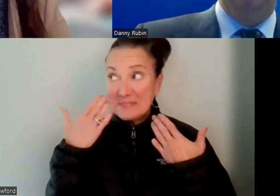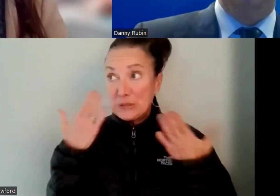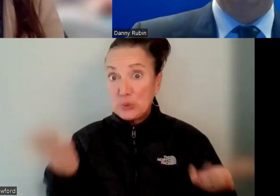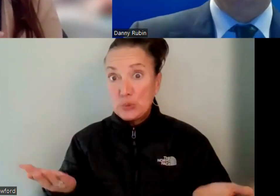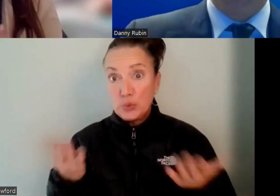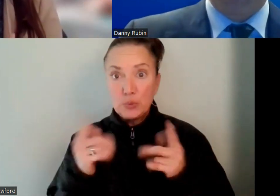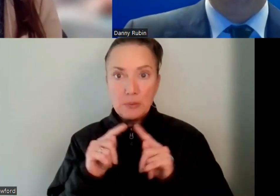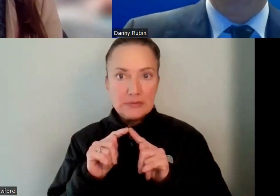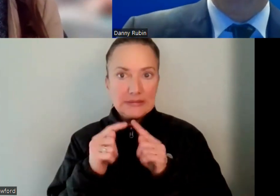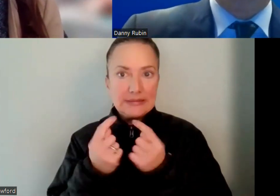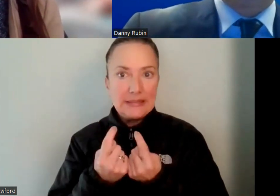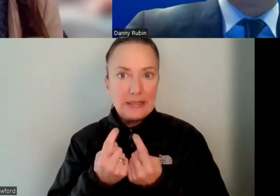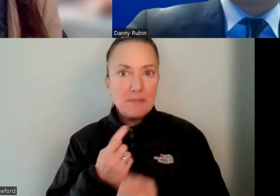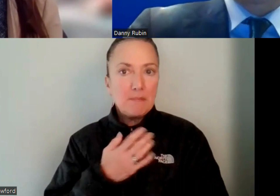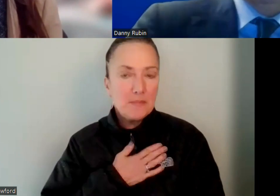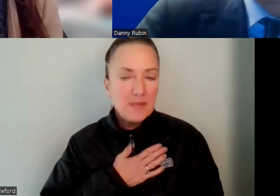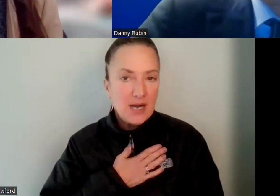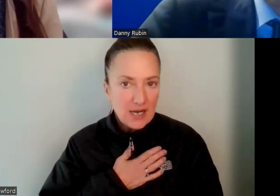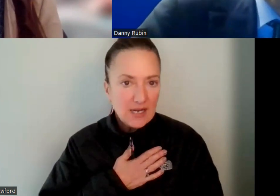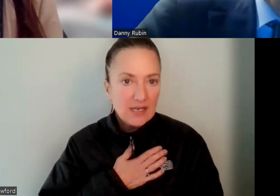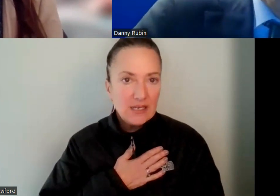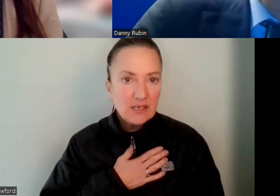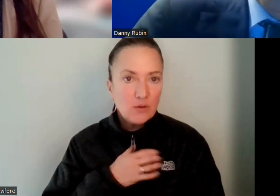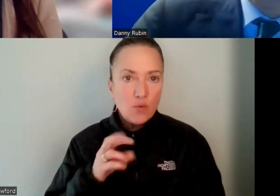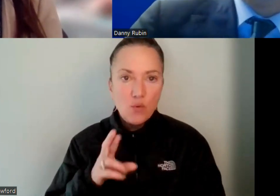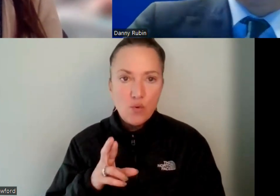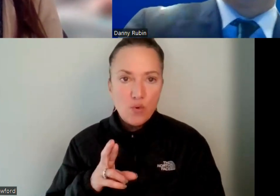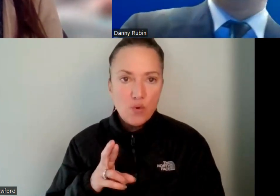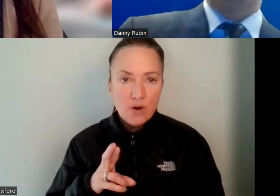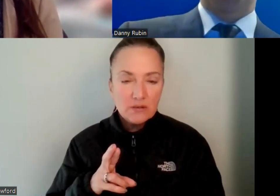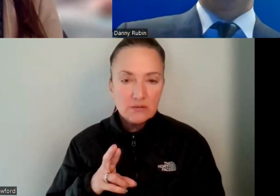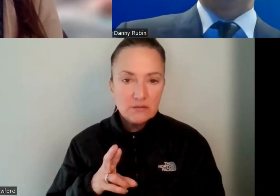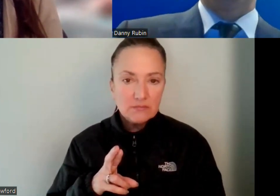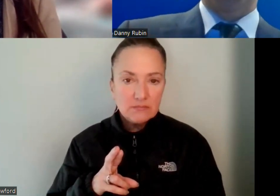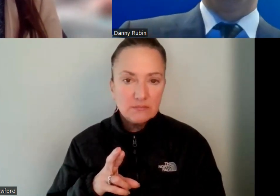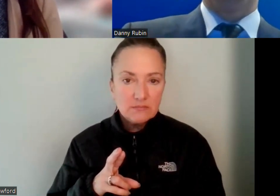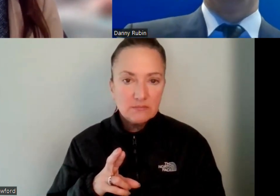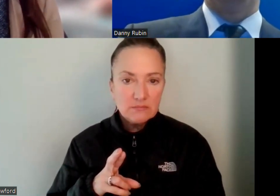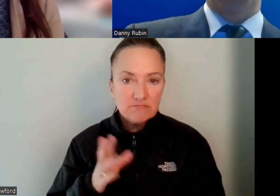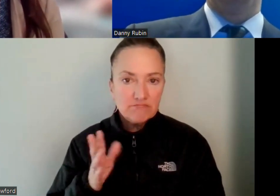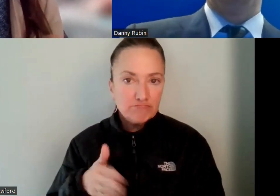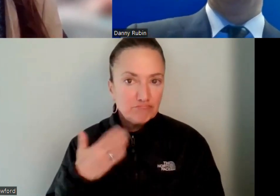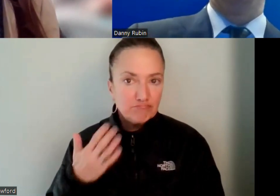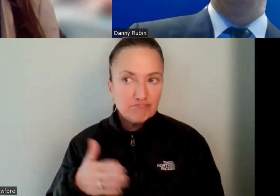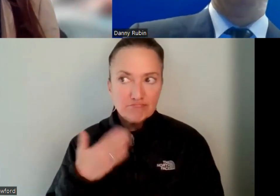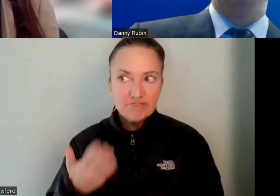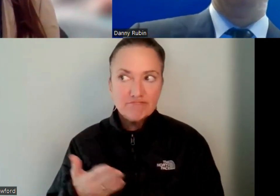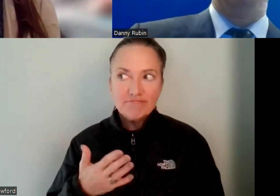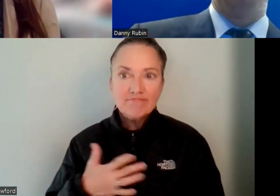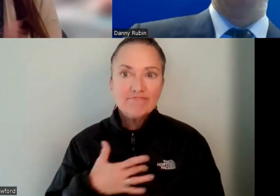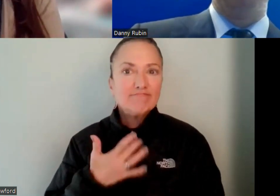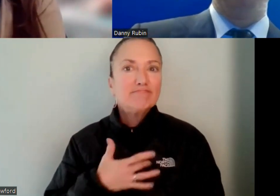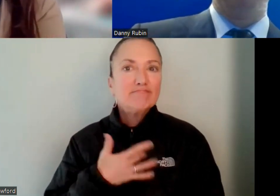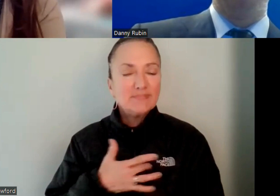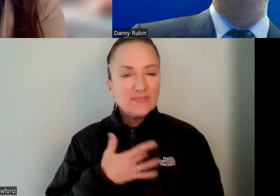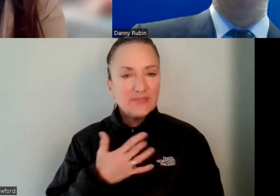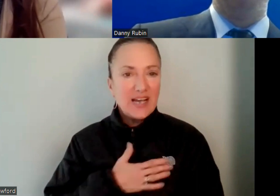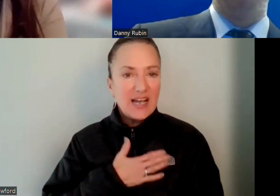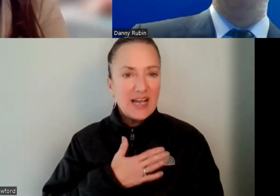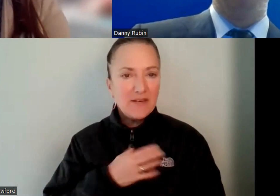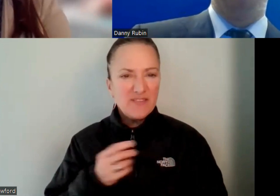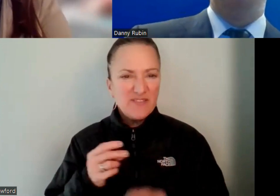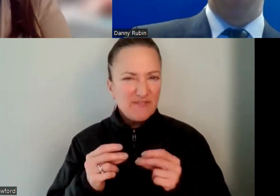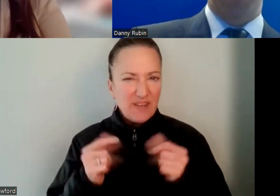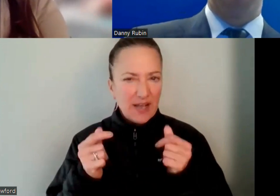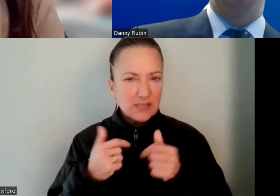that that I got to work with, but they definitely made me feel happy, and it was a very fast